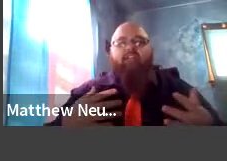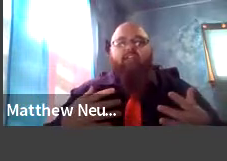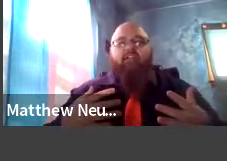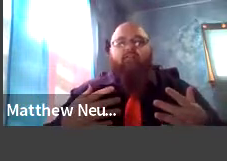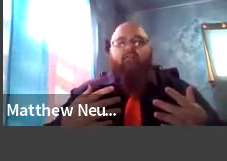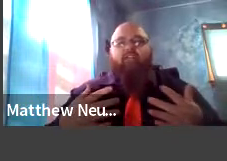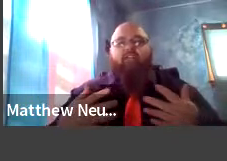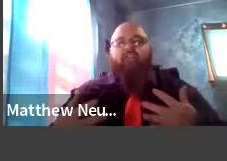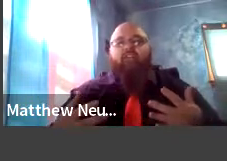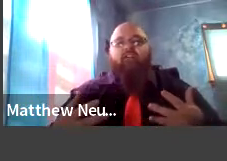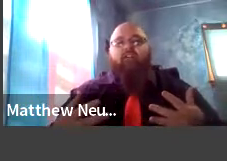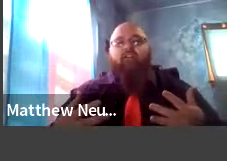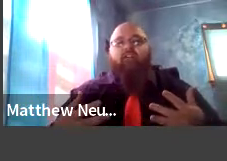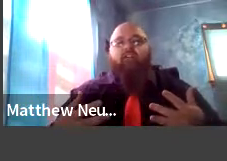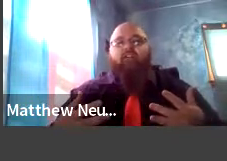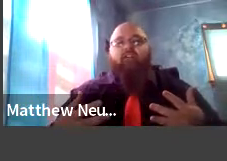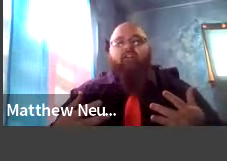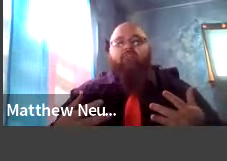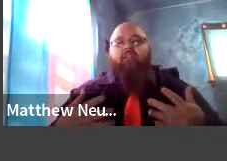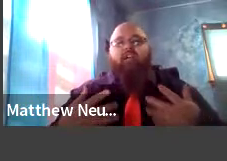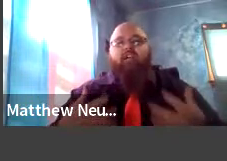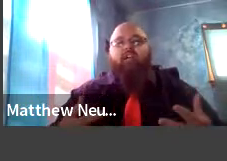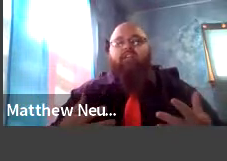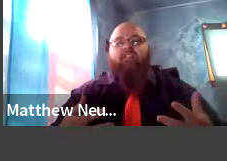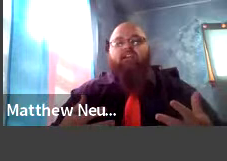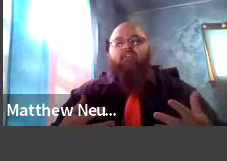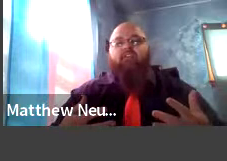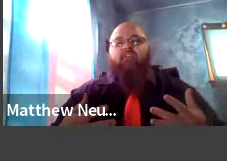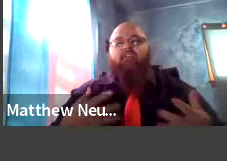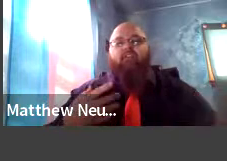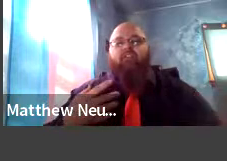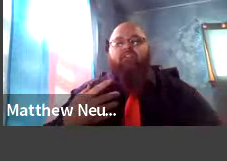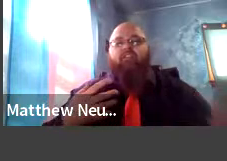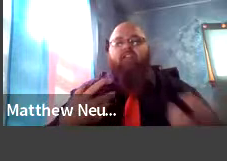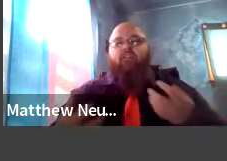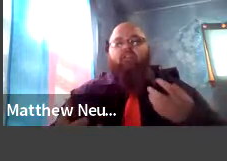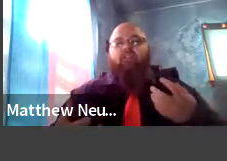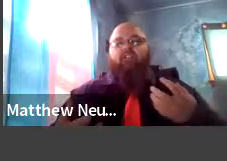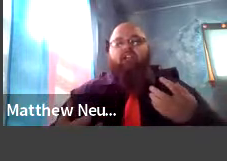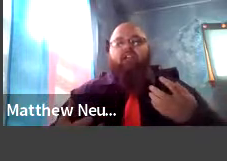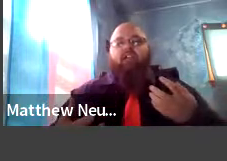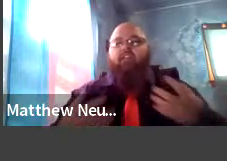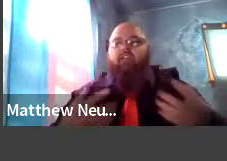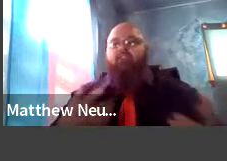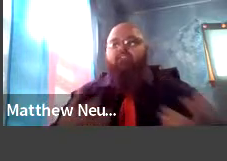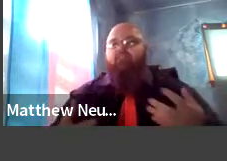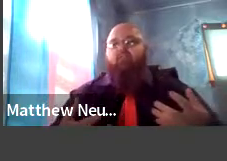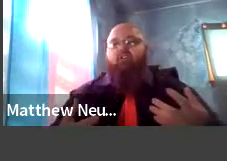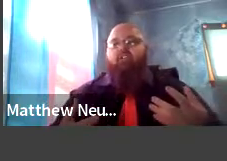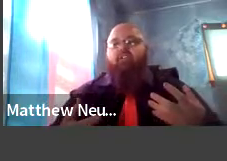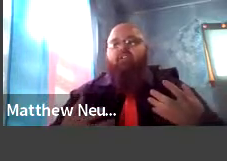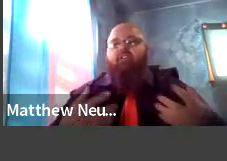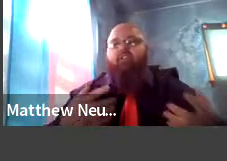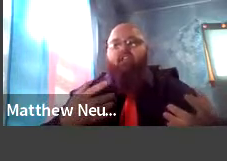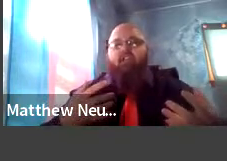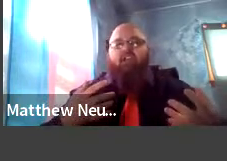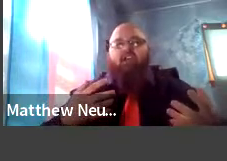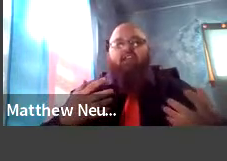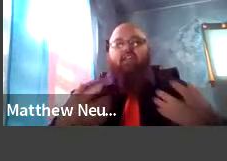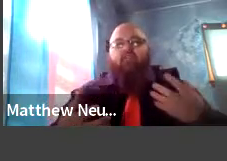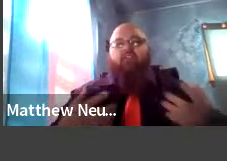But many feel that because of this first language, and language is important, this